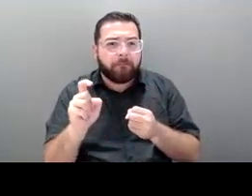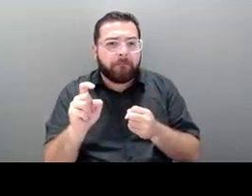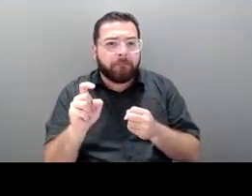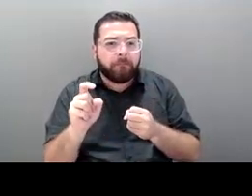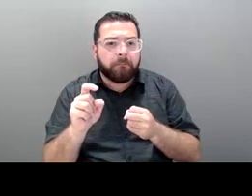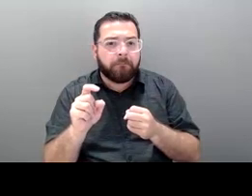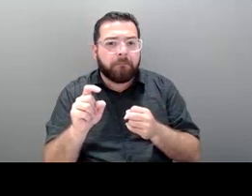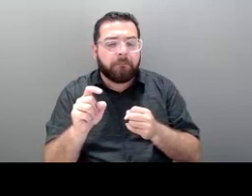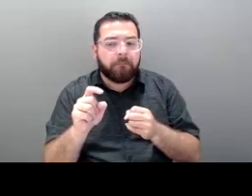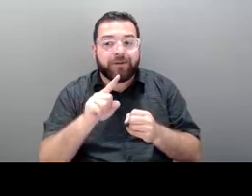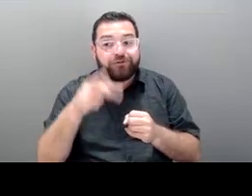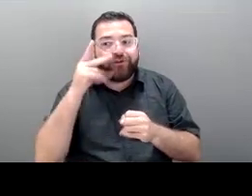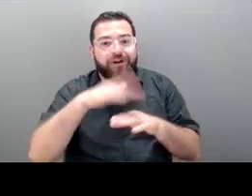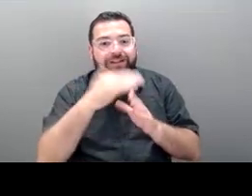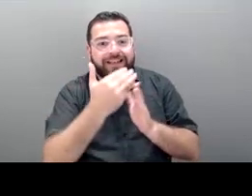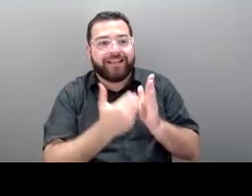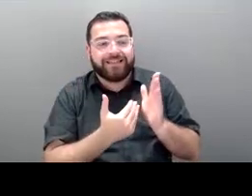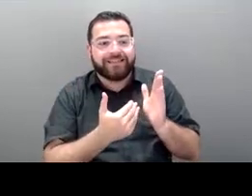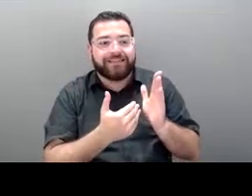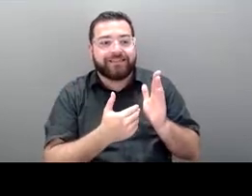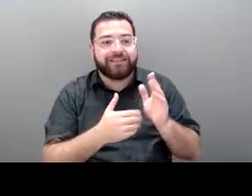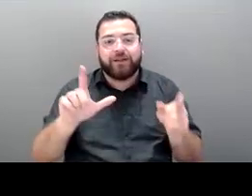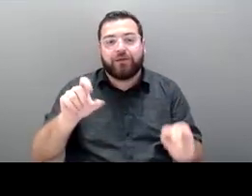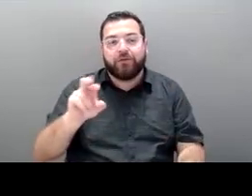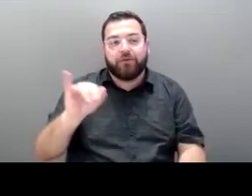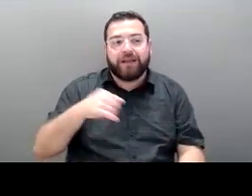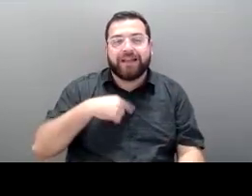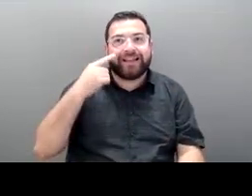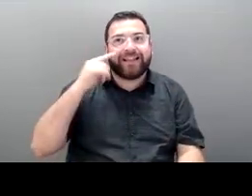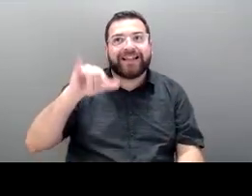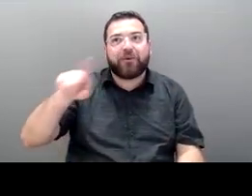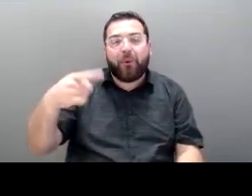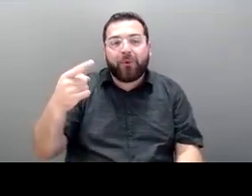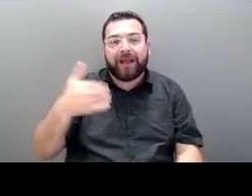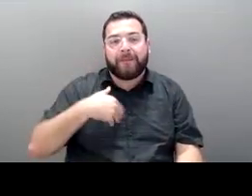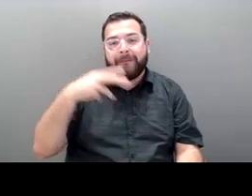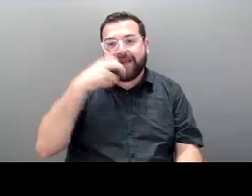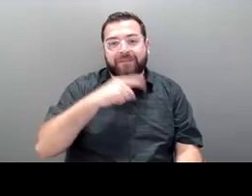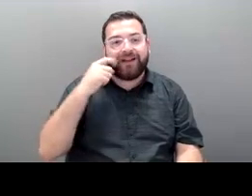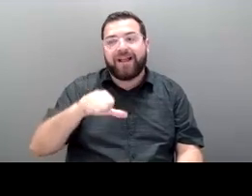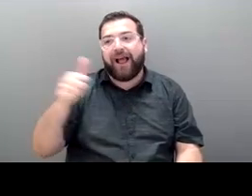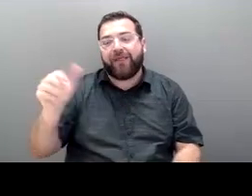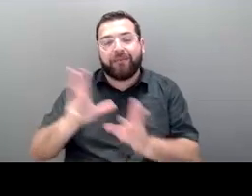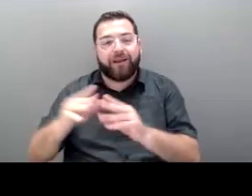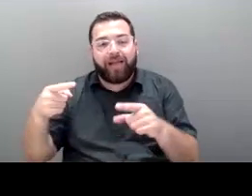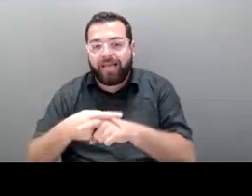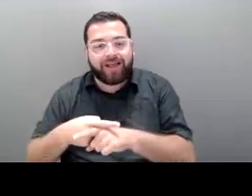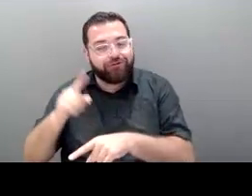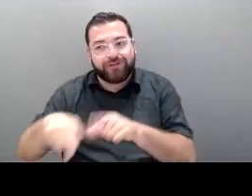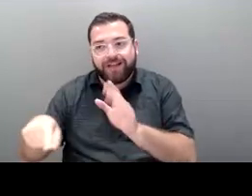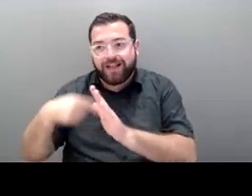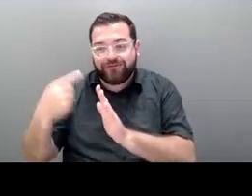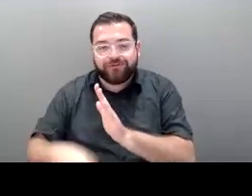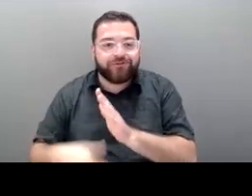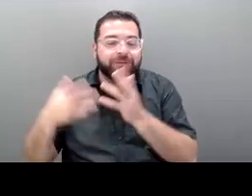Okay, just saw it on your list. You didn't get to That's it. the only one that I missed because I had another meeting that I couldn't cancel, and so someone else.